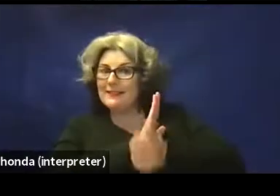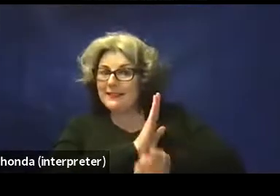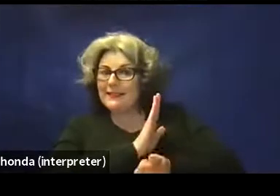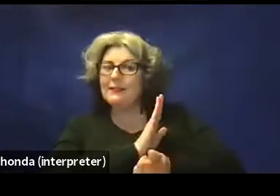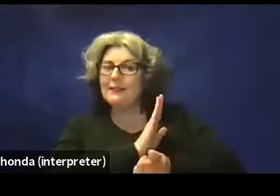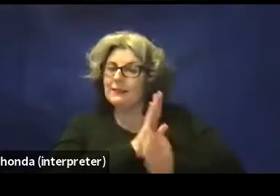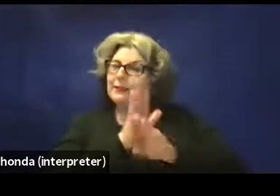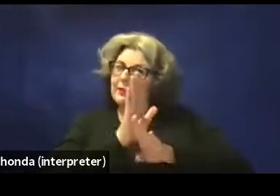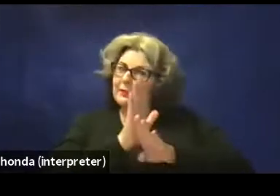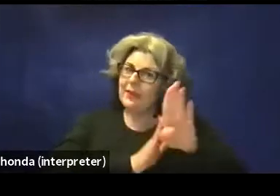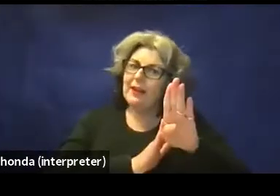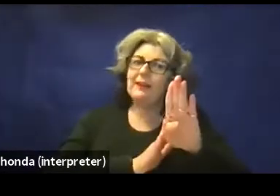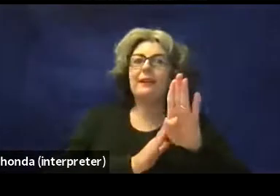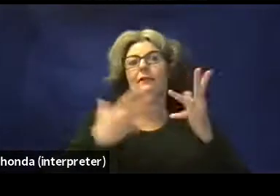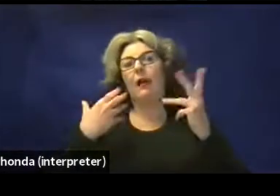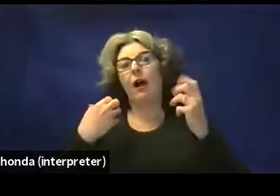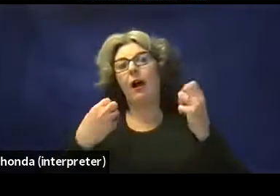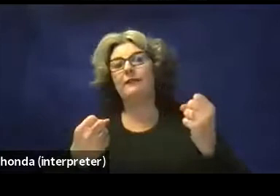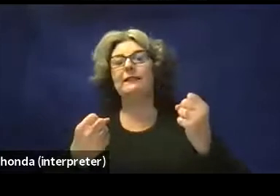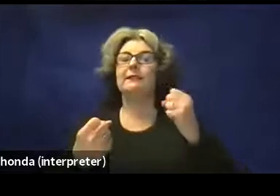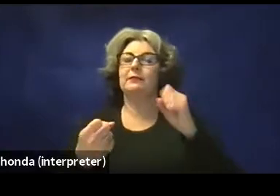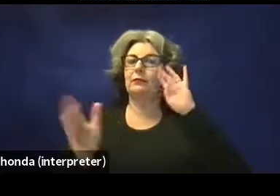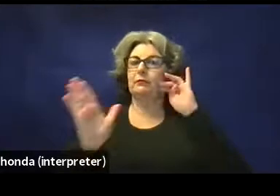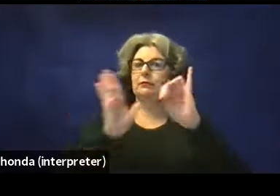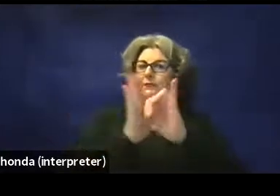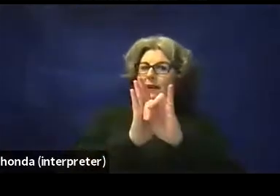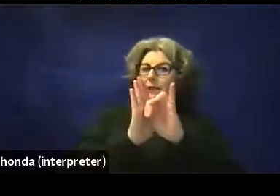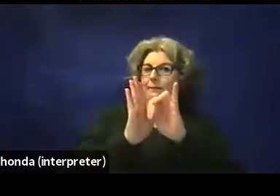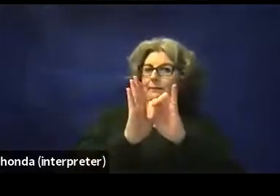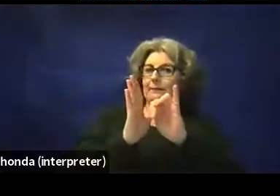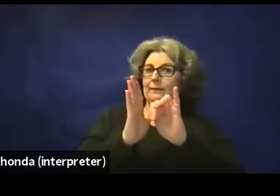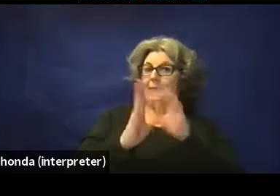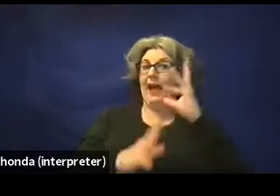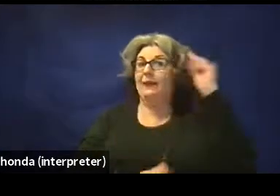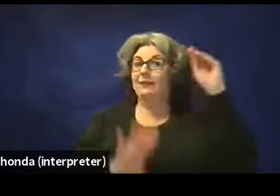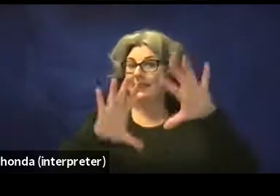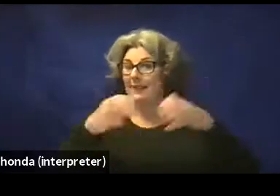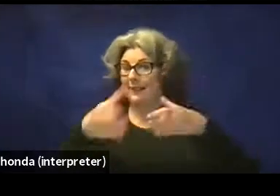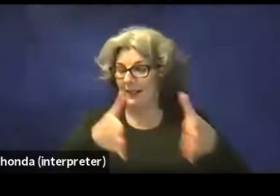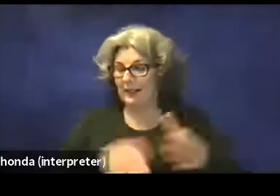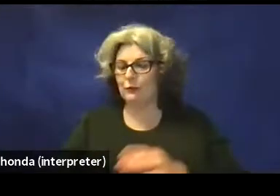to build their confidence and to create that identity outside of the classroom.